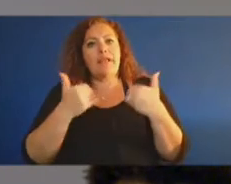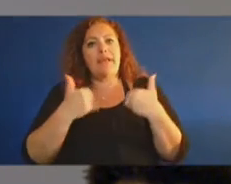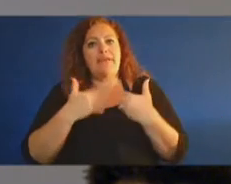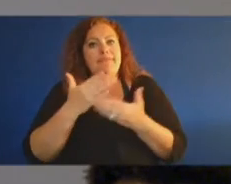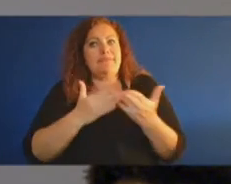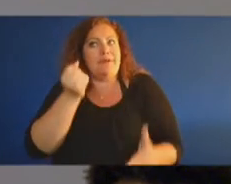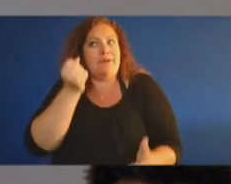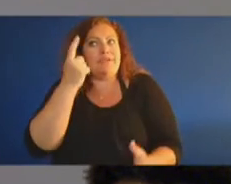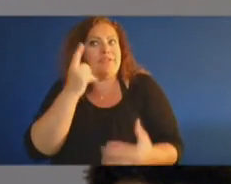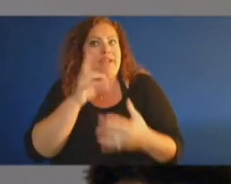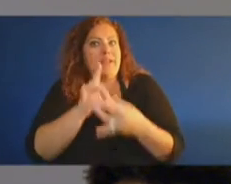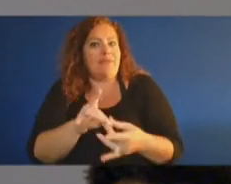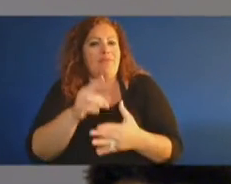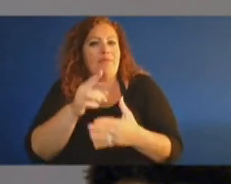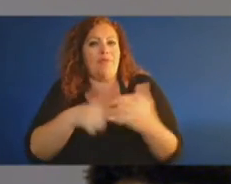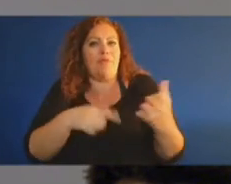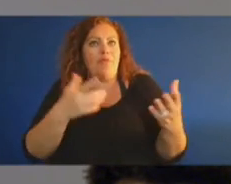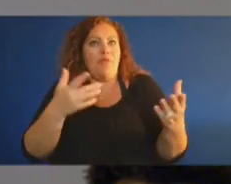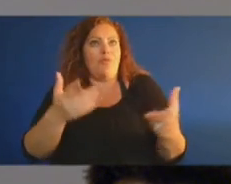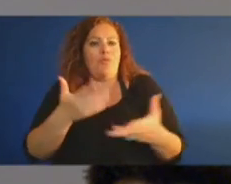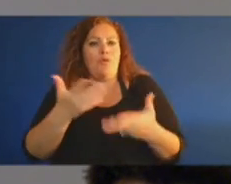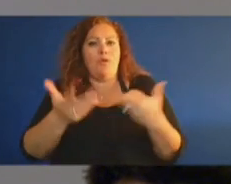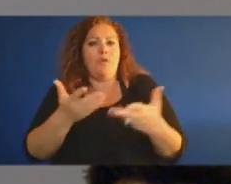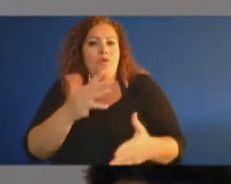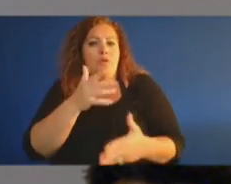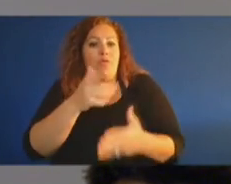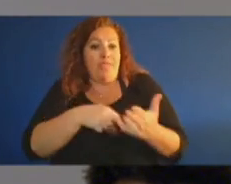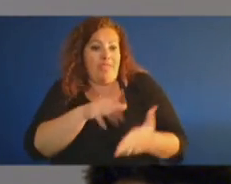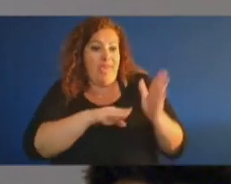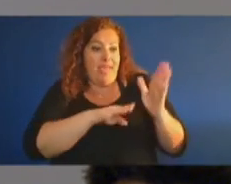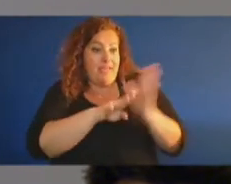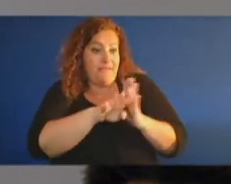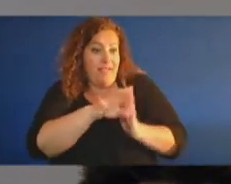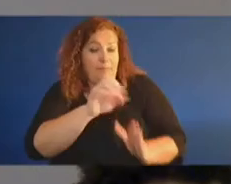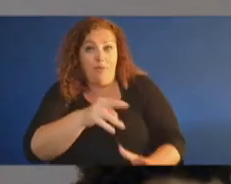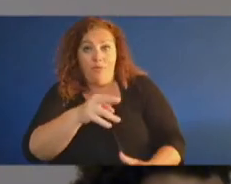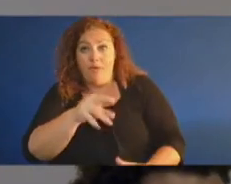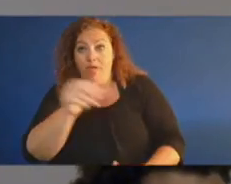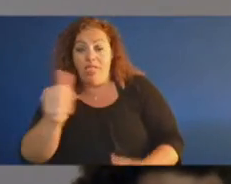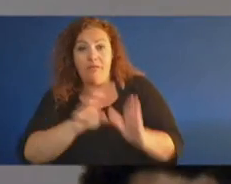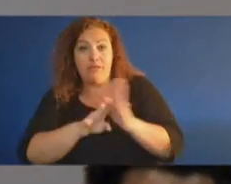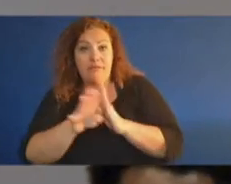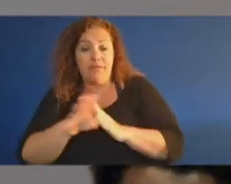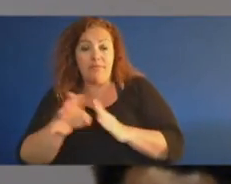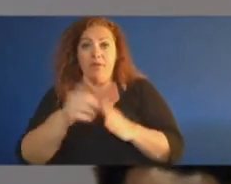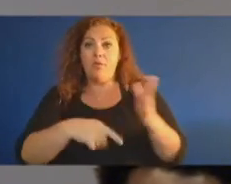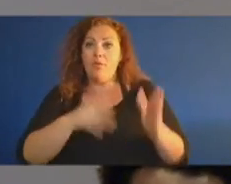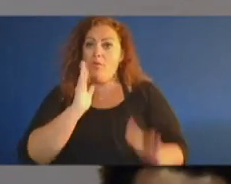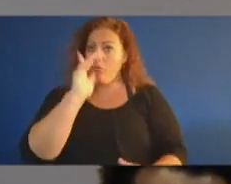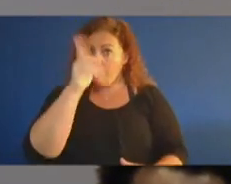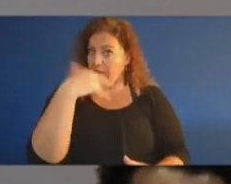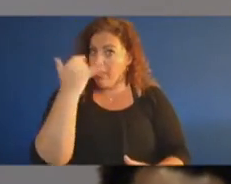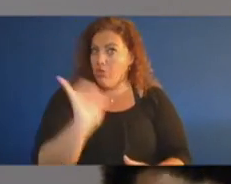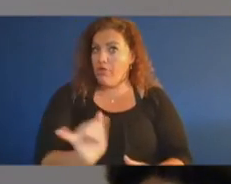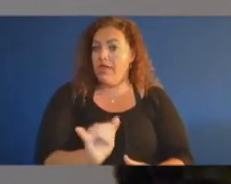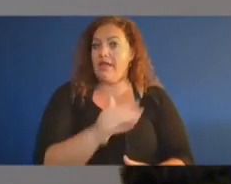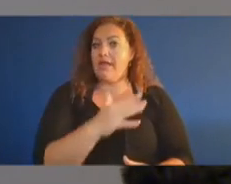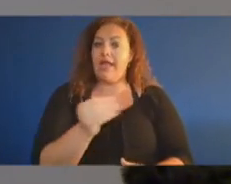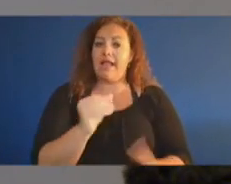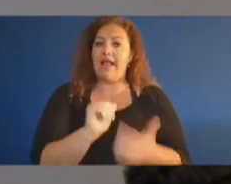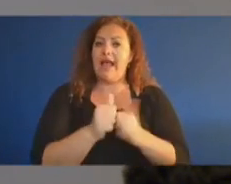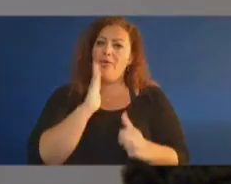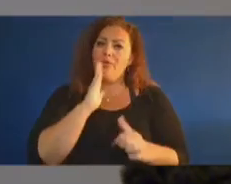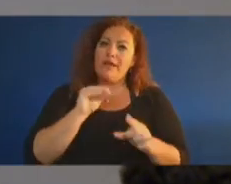around what does do this development or any other development what would that look like and impact